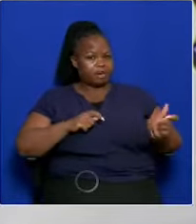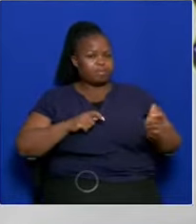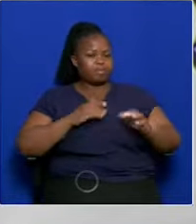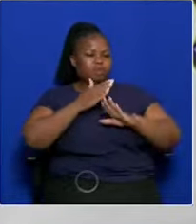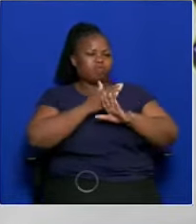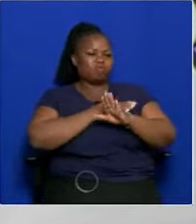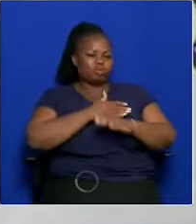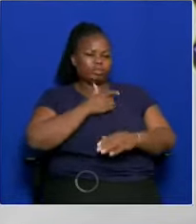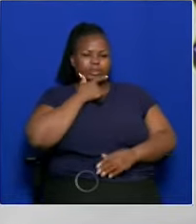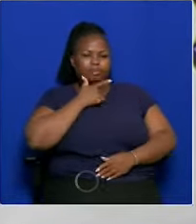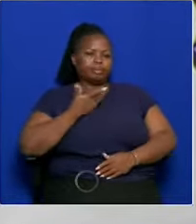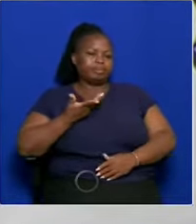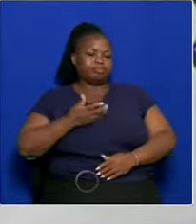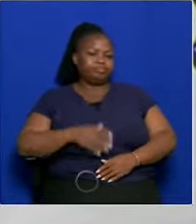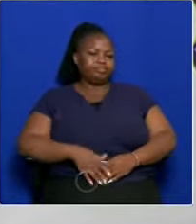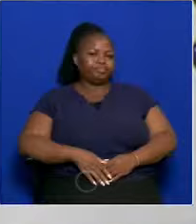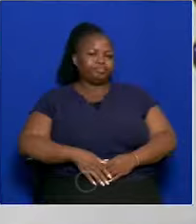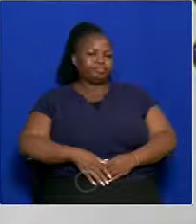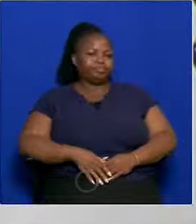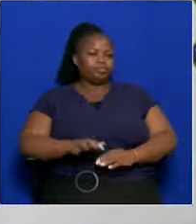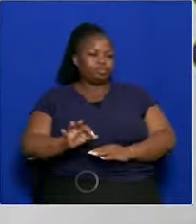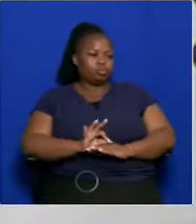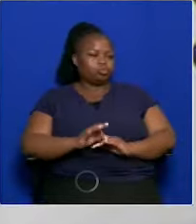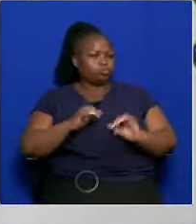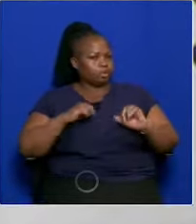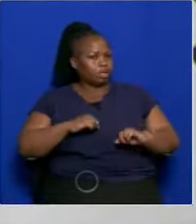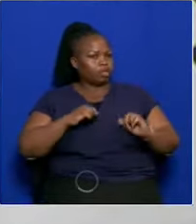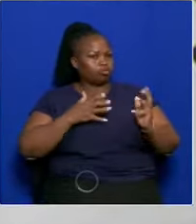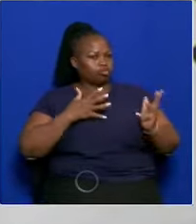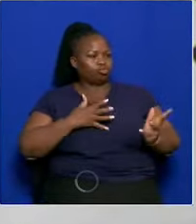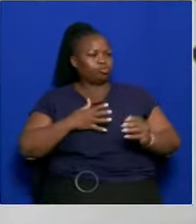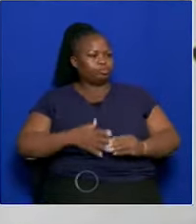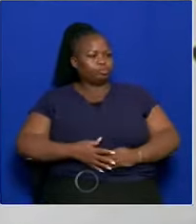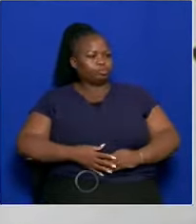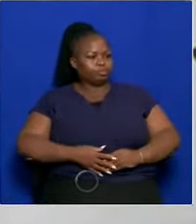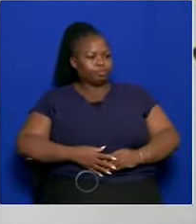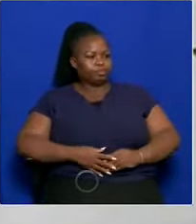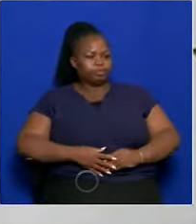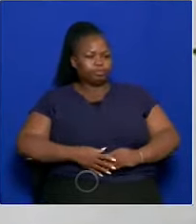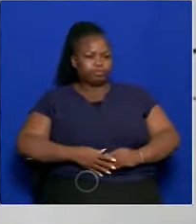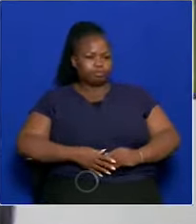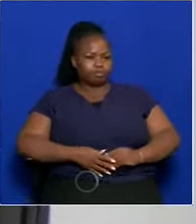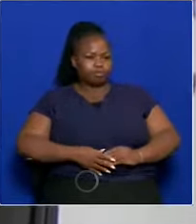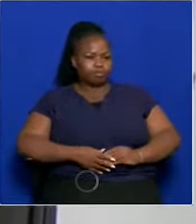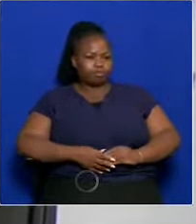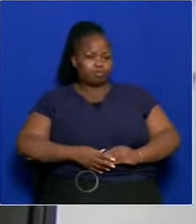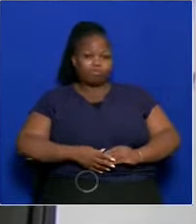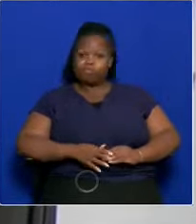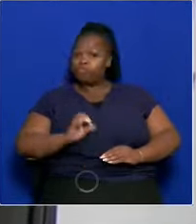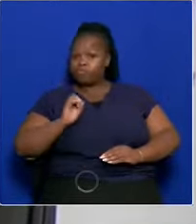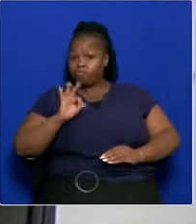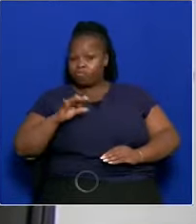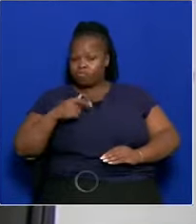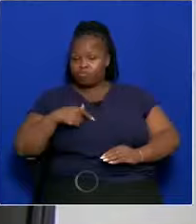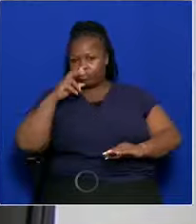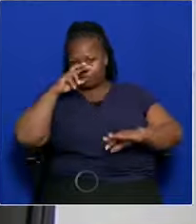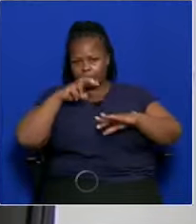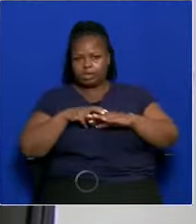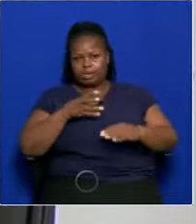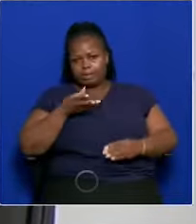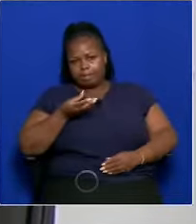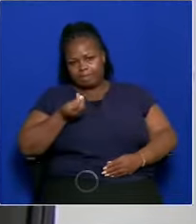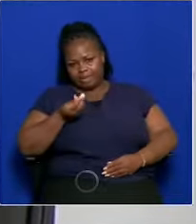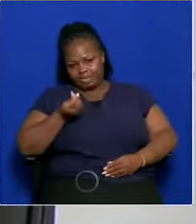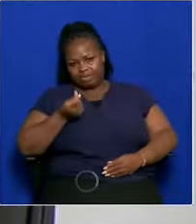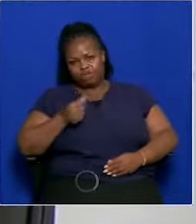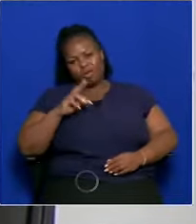is that is what it was arrangement. And if I needed the money for something else other